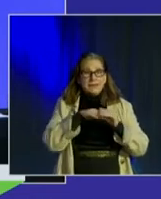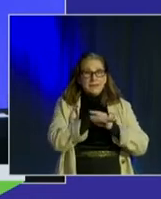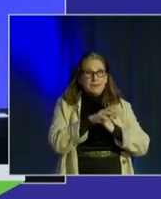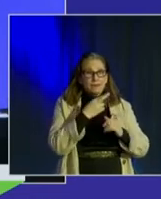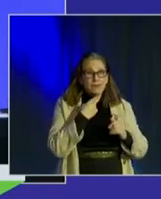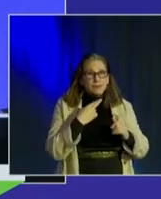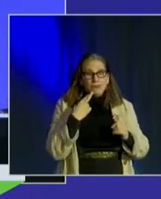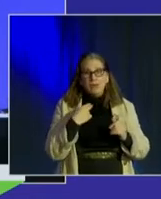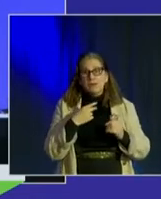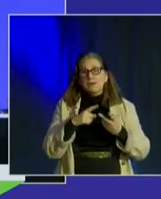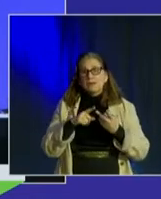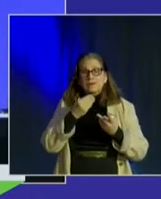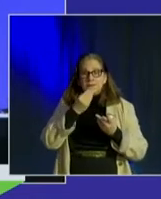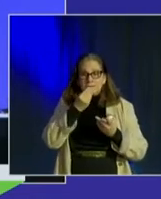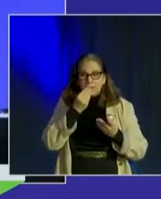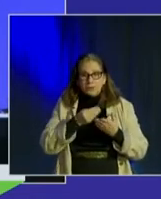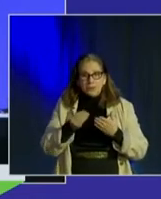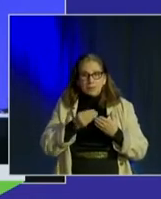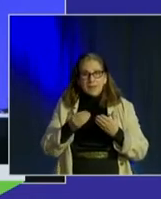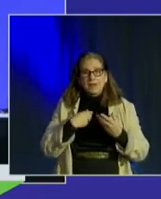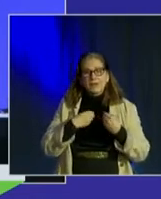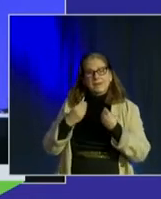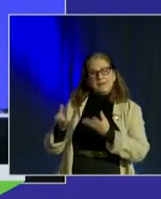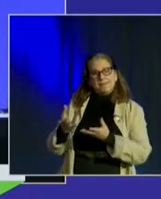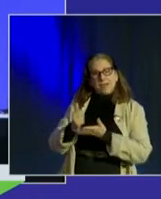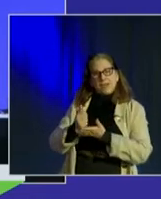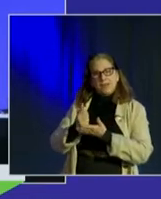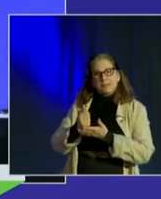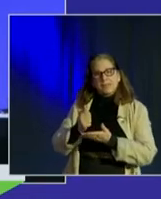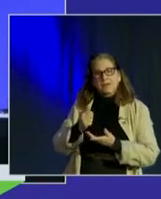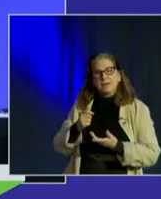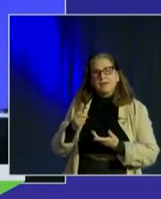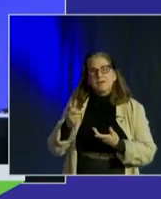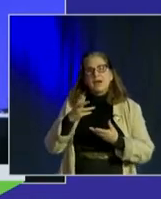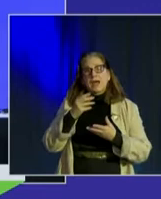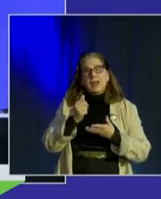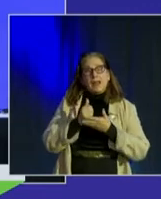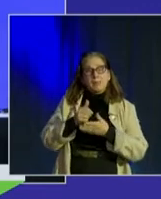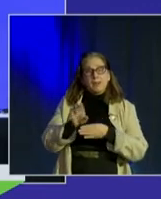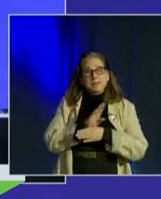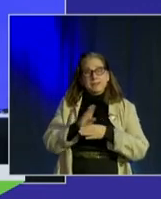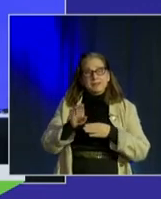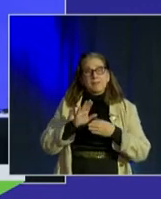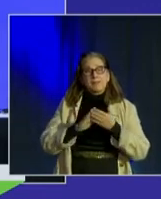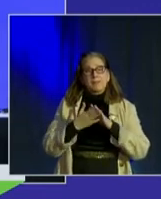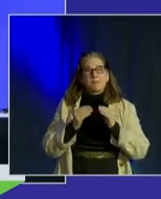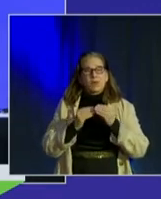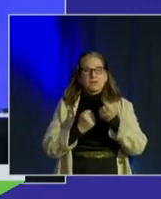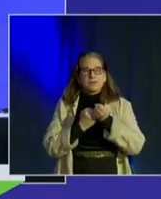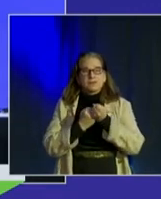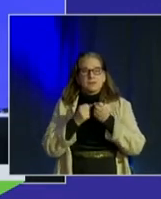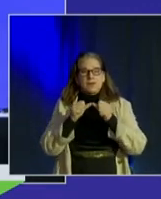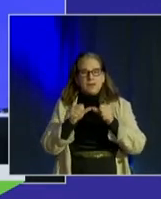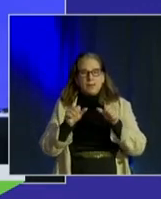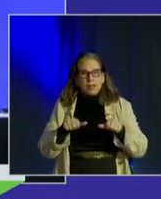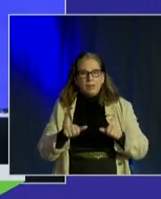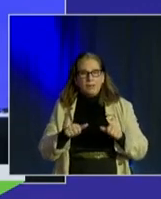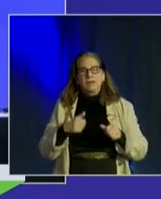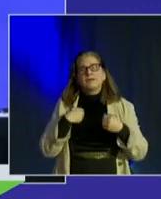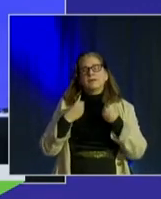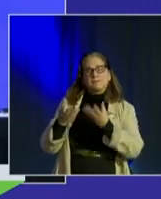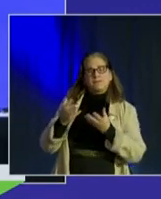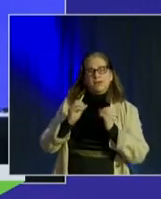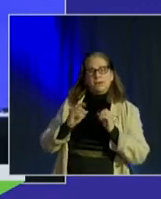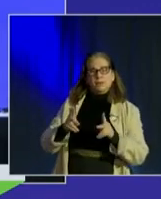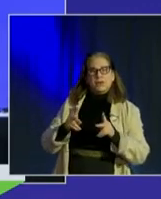make their business more viable. That program is another grant opportunity that we have for an entity to lead. So there's